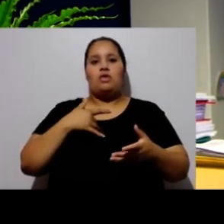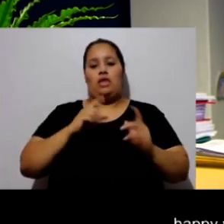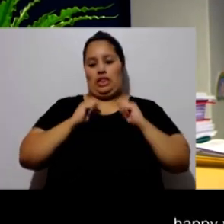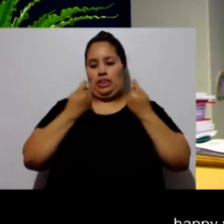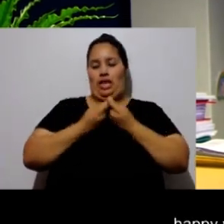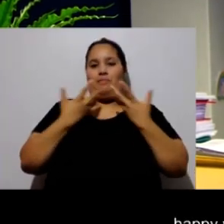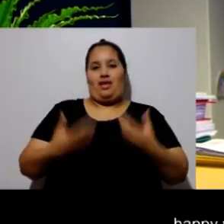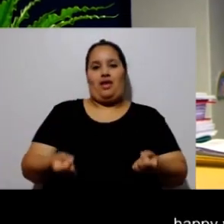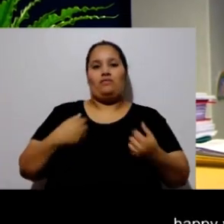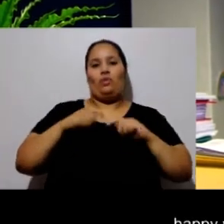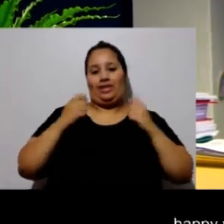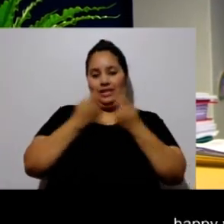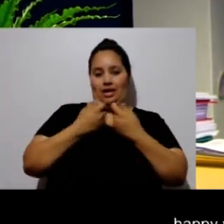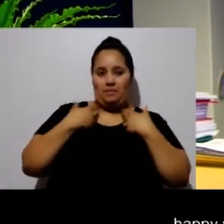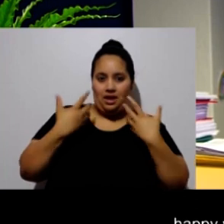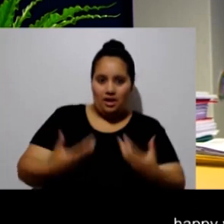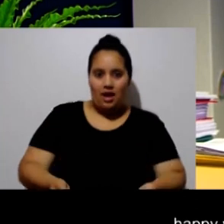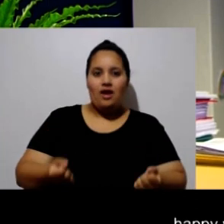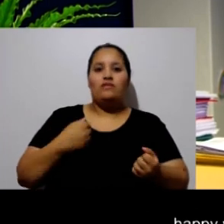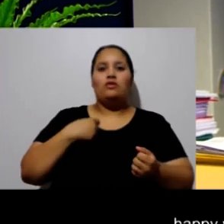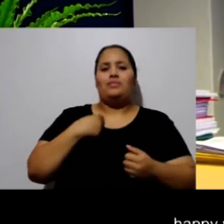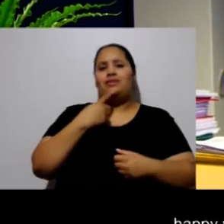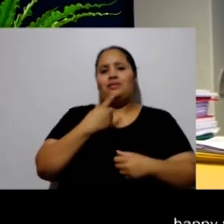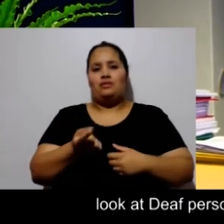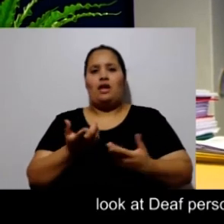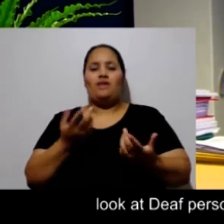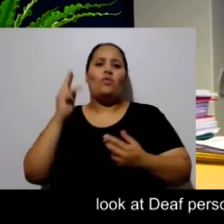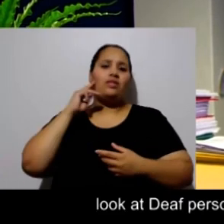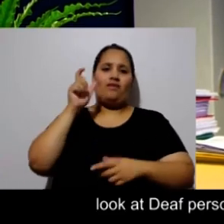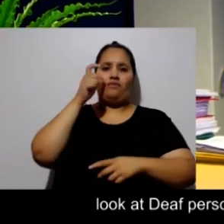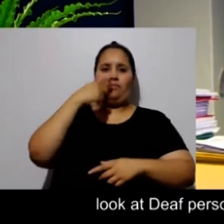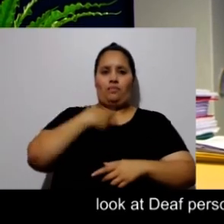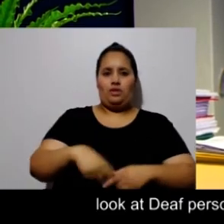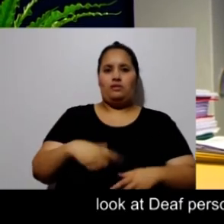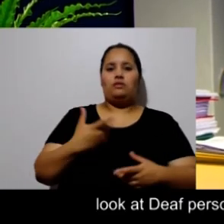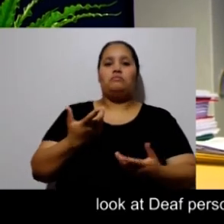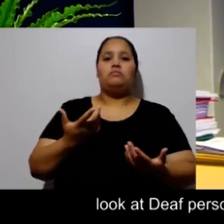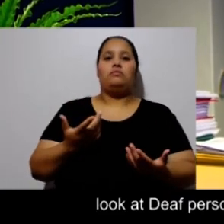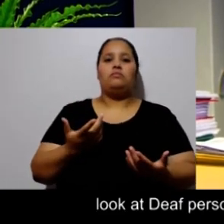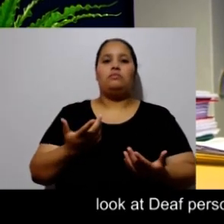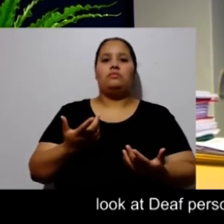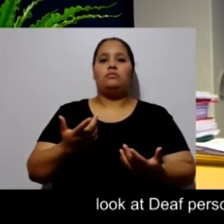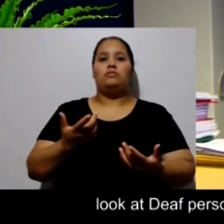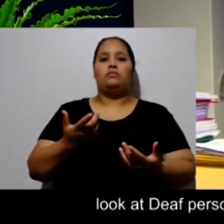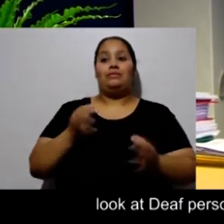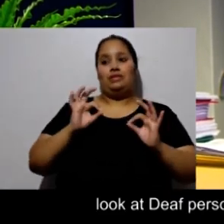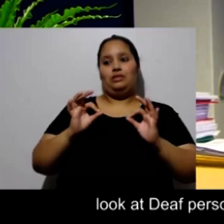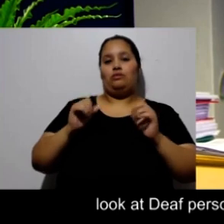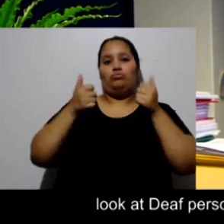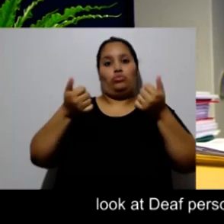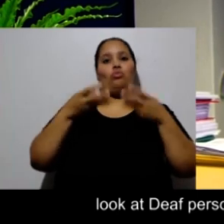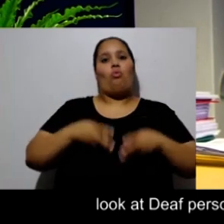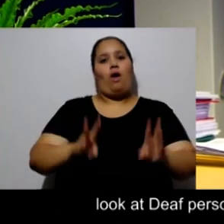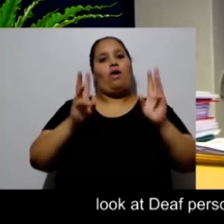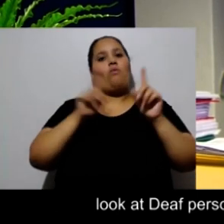team. So, you have your team. And, um, I would say that, for the date version, it's, it's, it's to go, because,